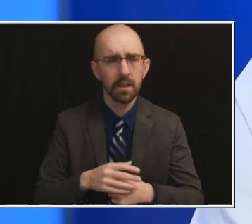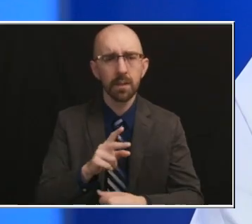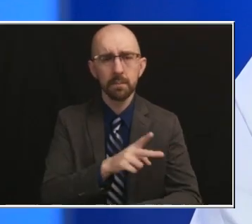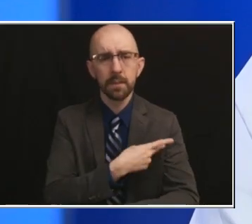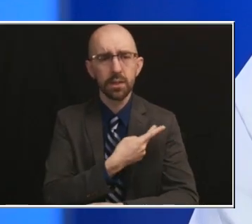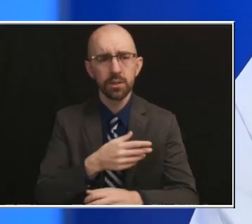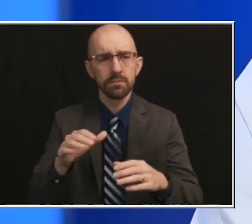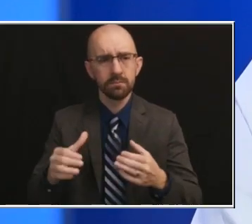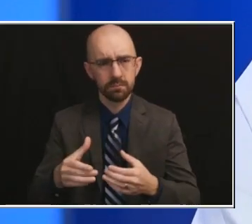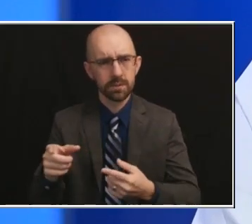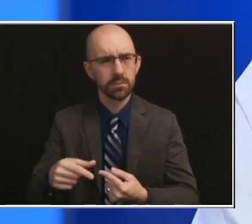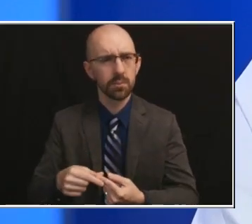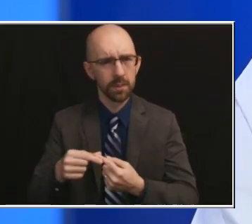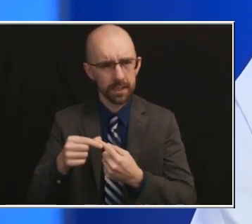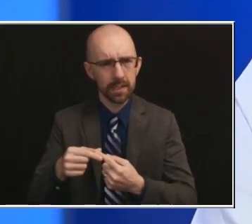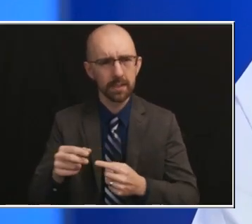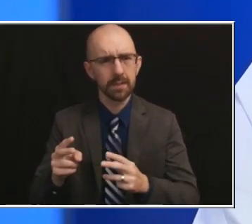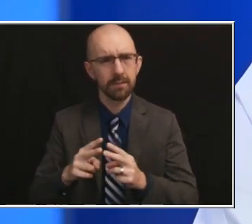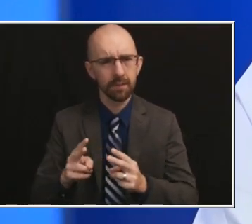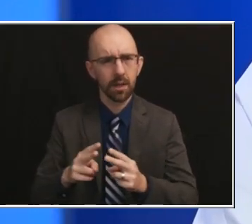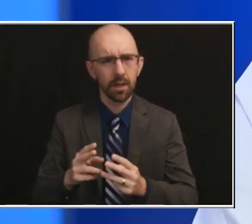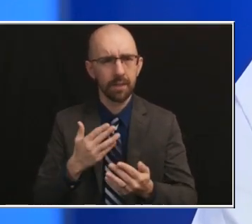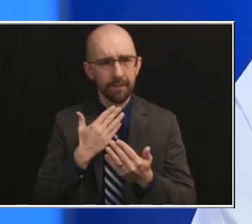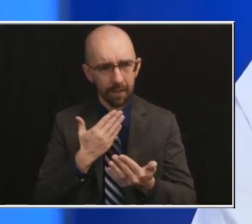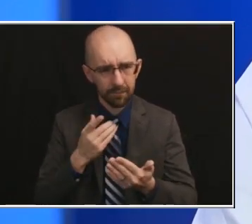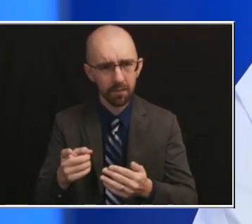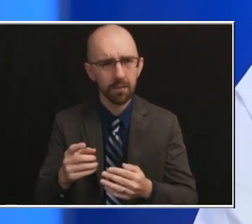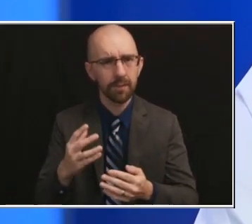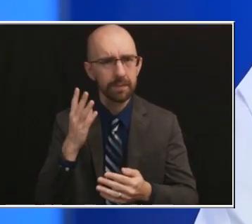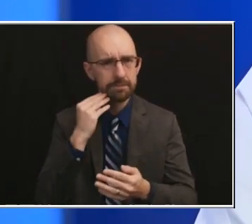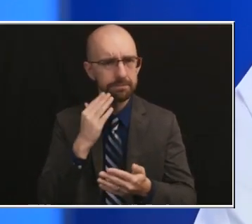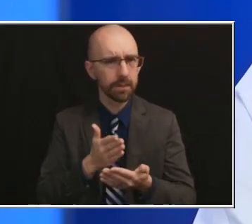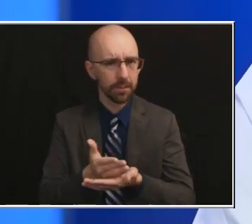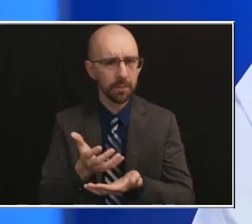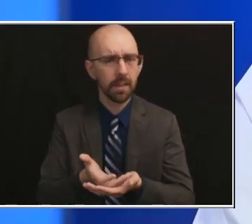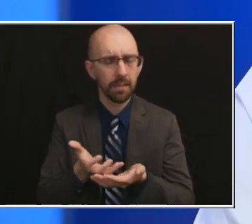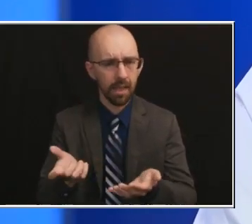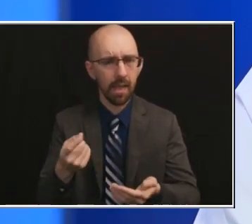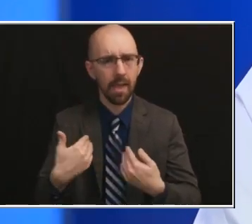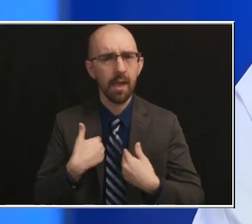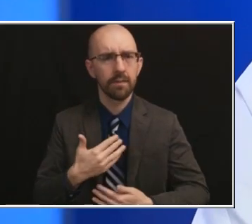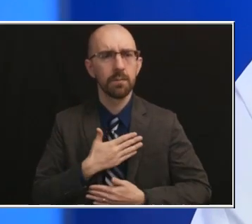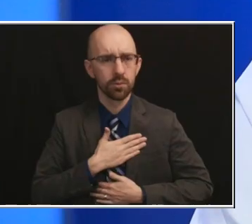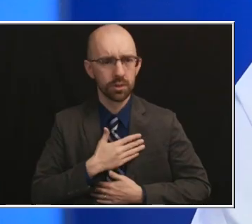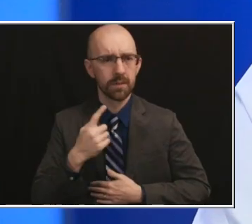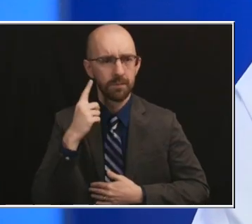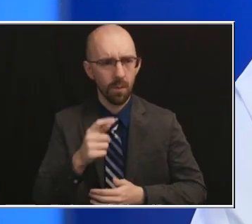unique, means they are very thankful, they have gone through a lot, and they have appreciation for every